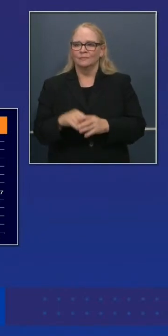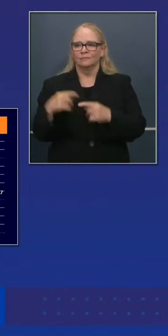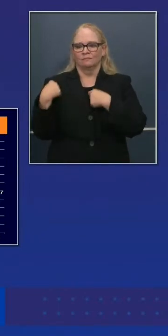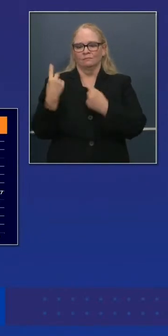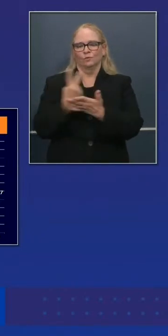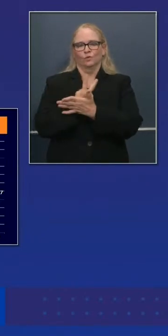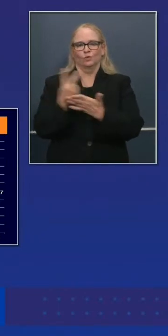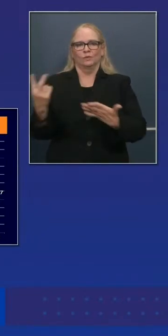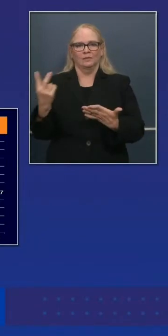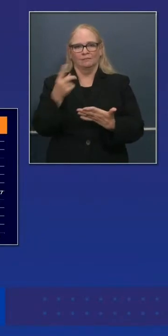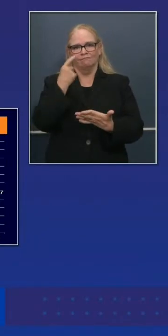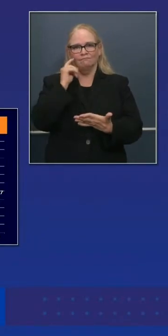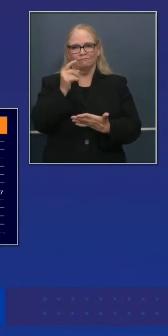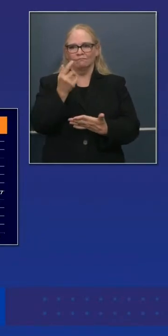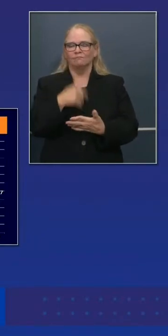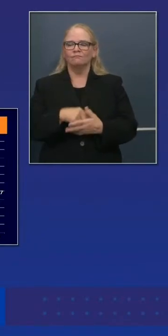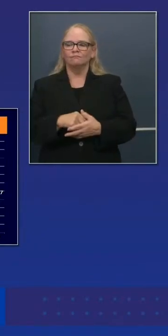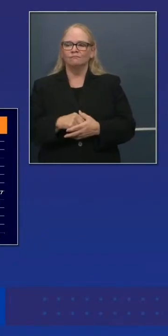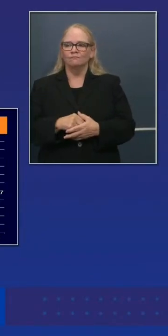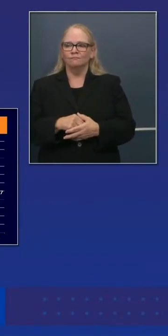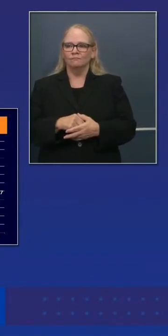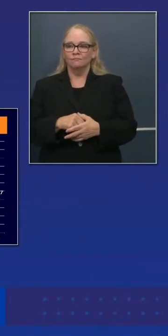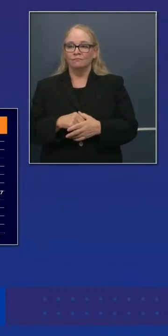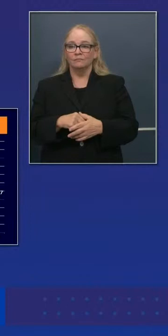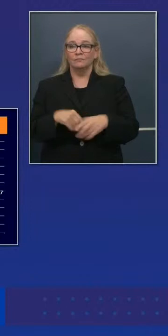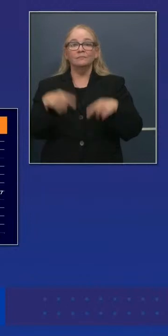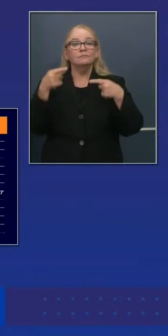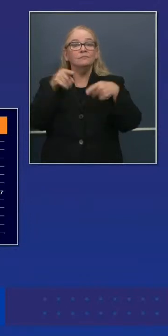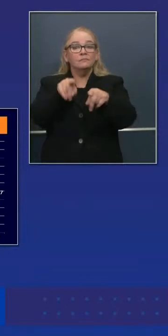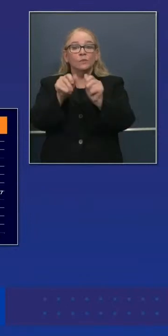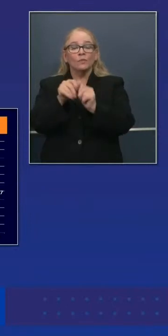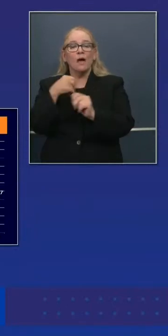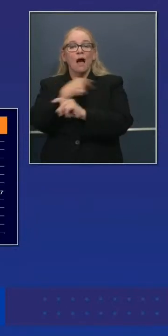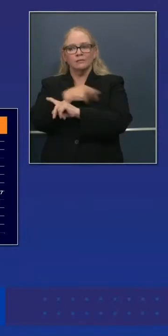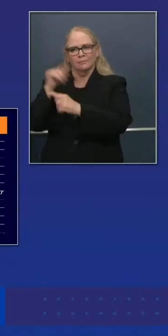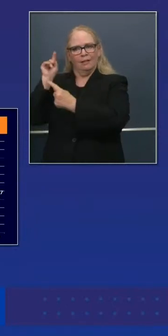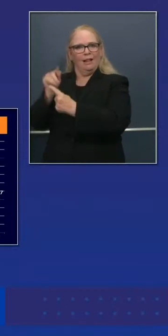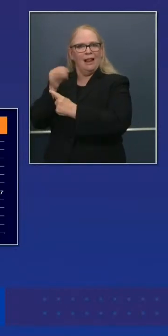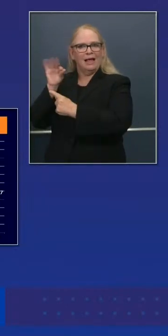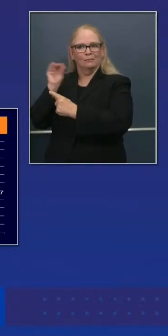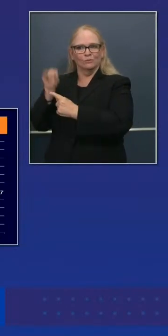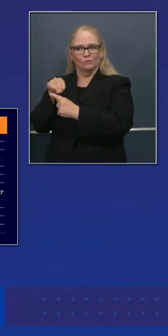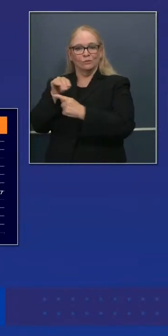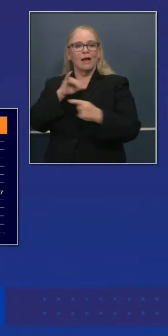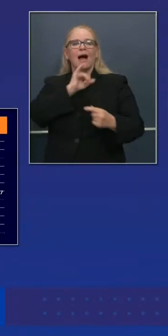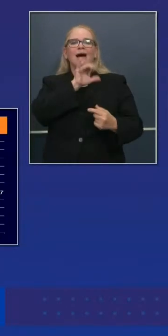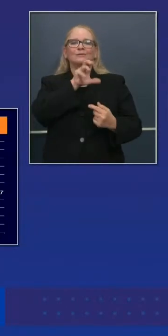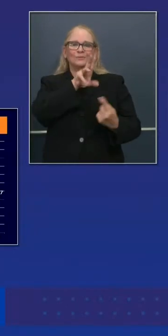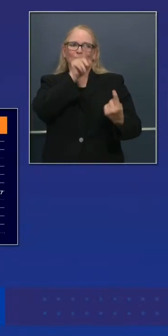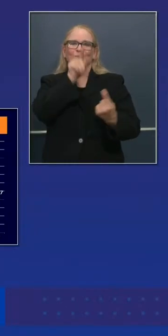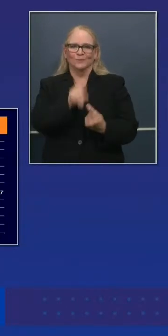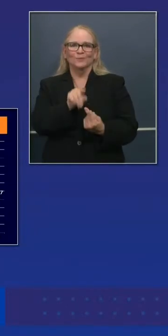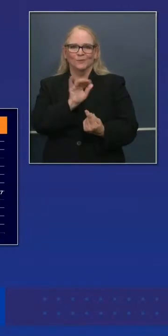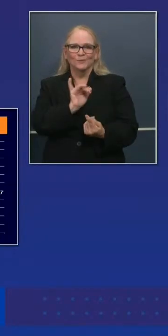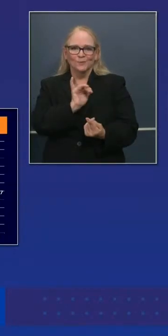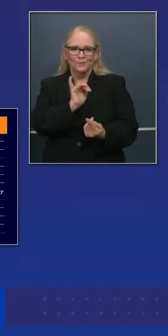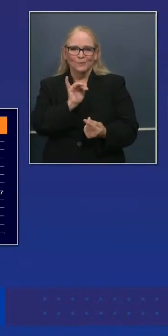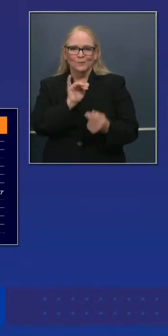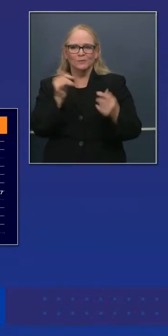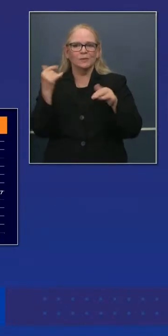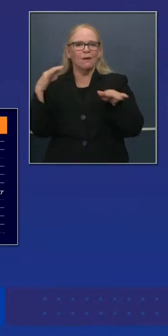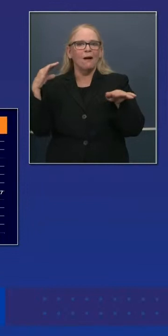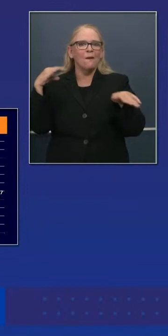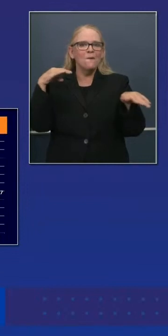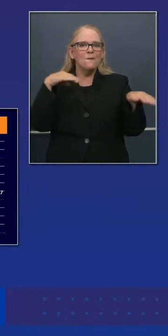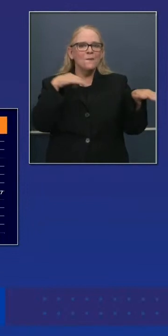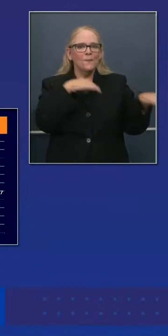days. So like hospitalizations, you're seeing a decrease in the total number of ICU admissions